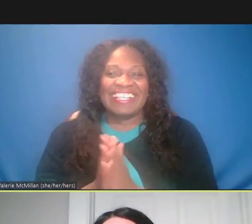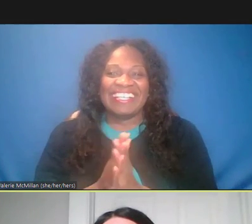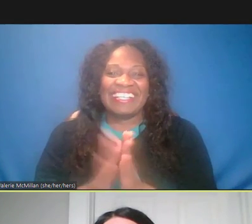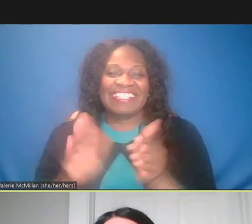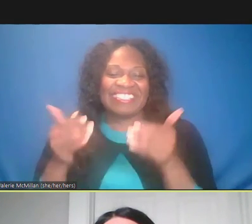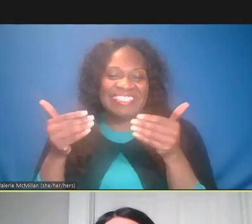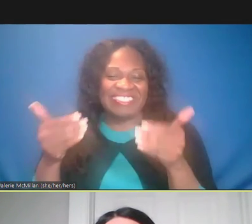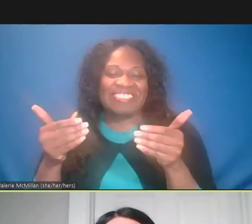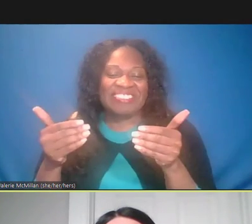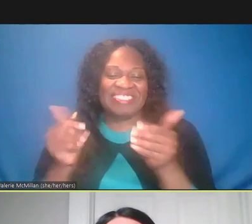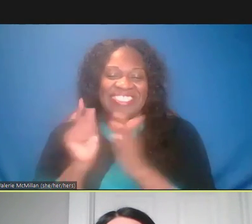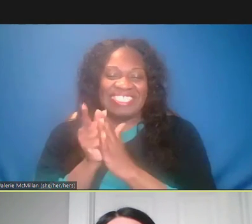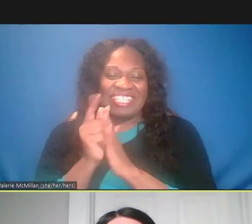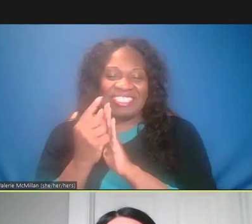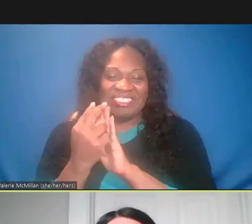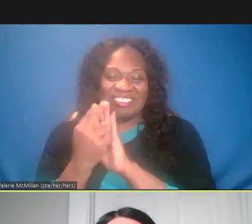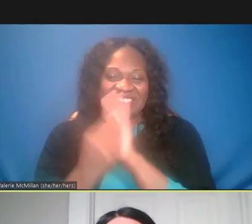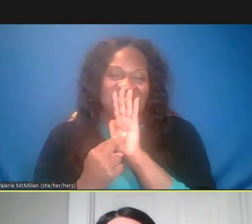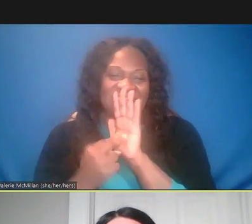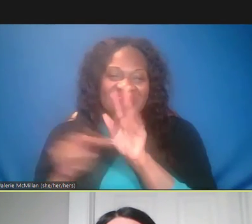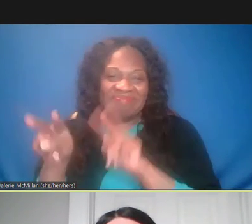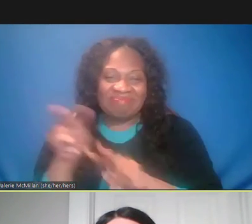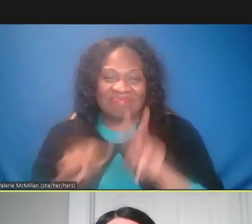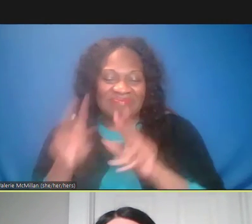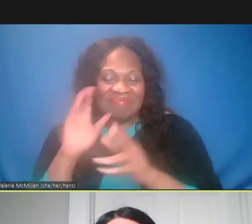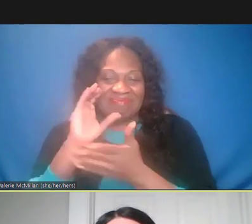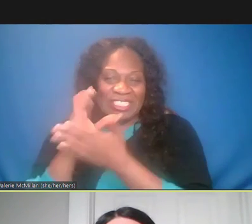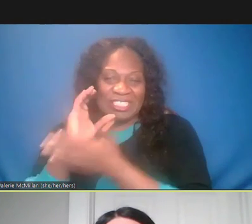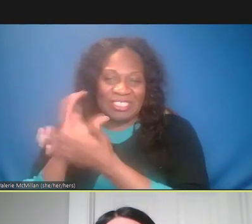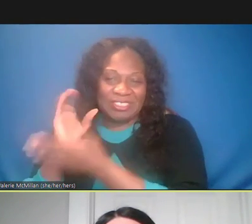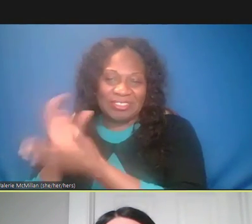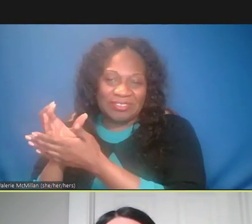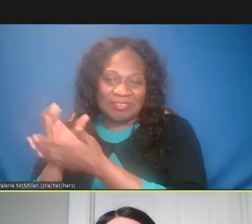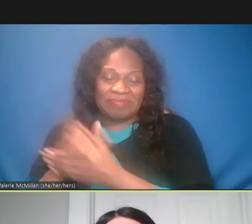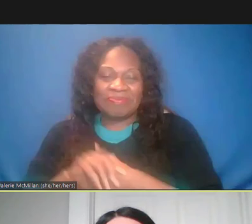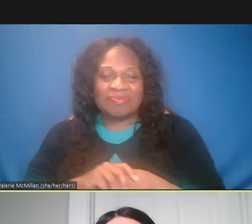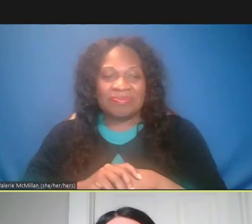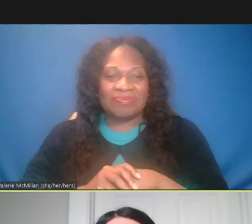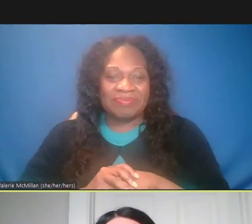I'll give everyone a second to take a look at the pictures on this slide.